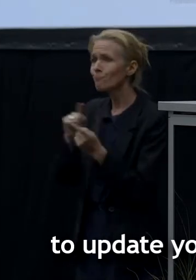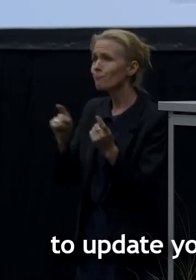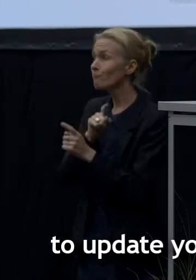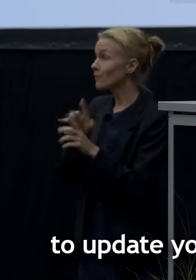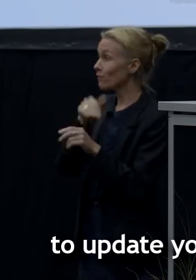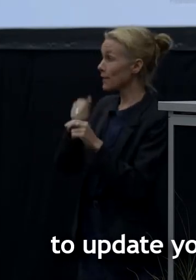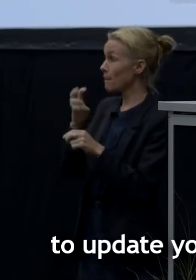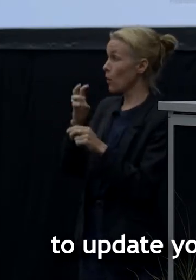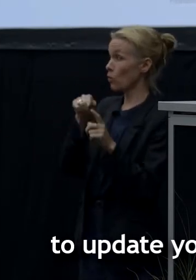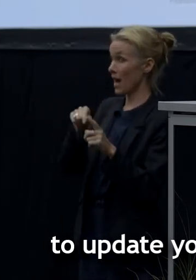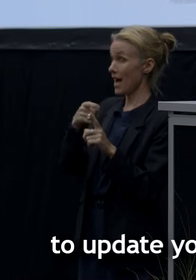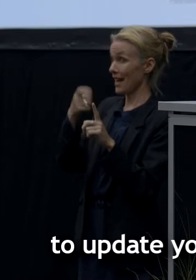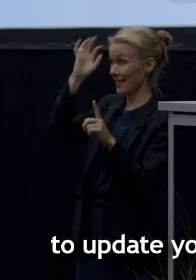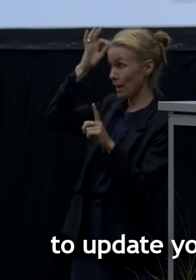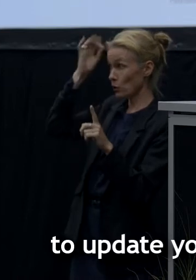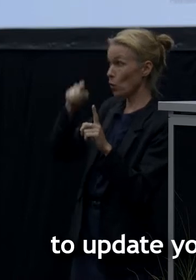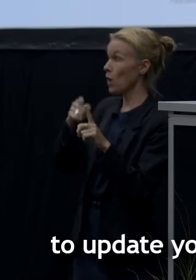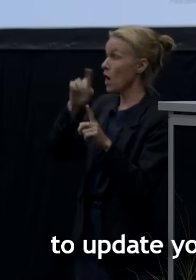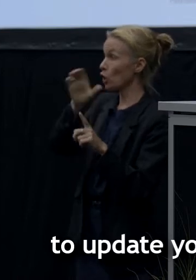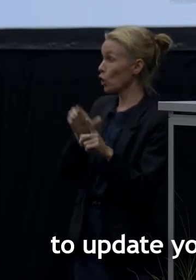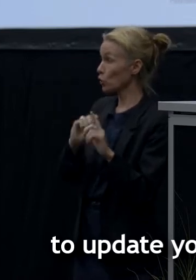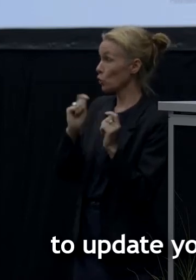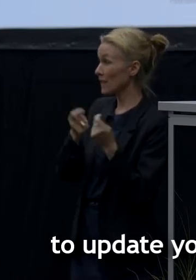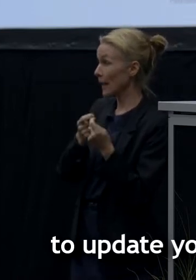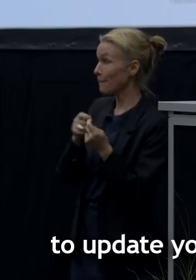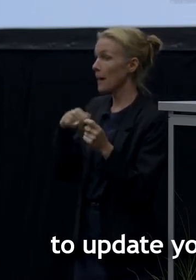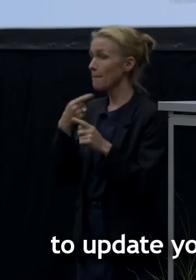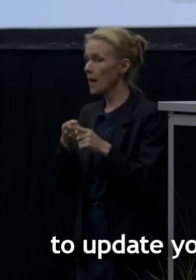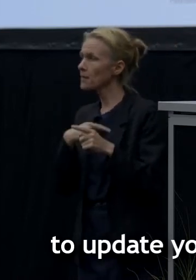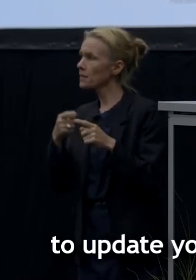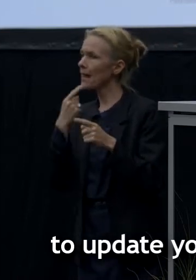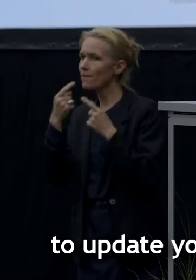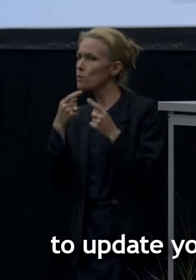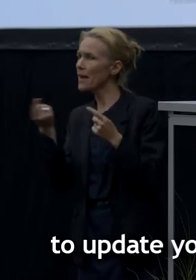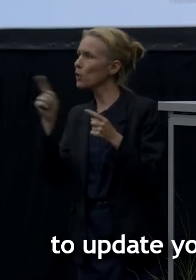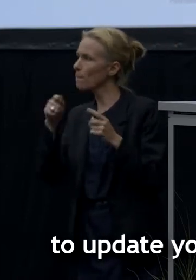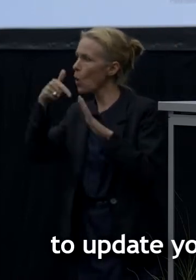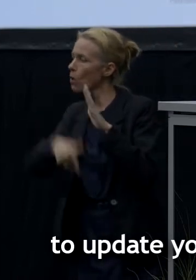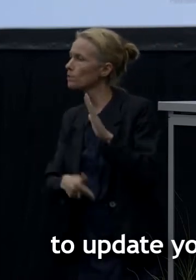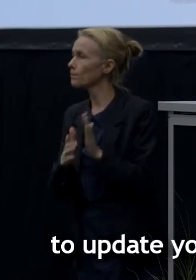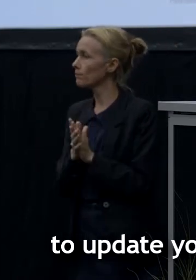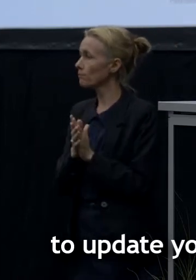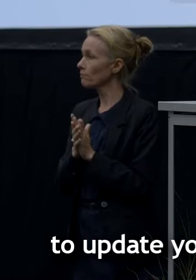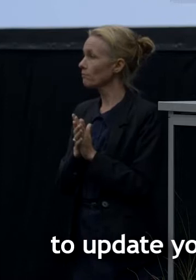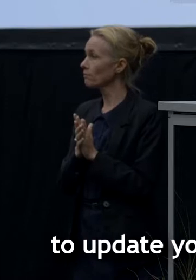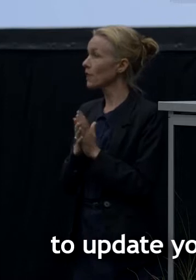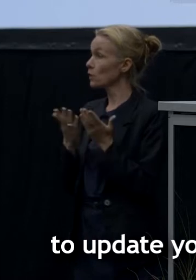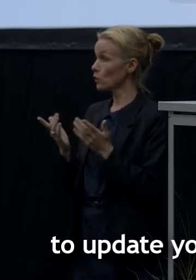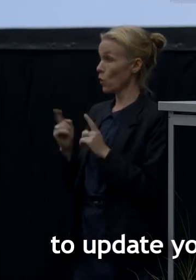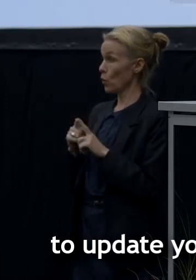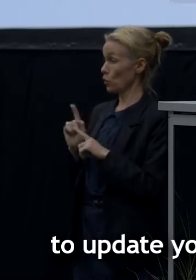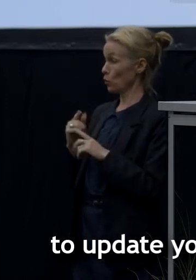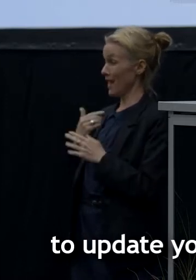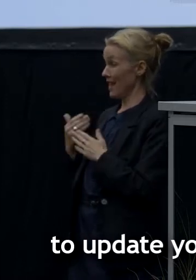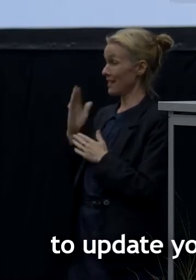and listen to the talk on the project in the council marquee to find out more. You'll also have an opportunity to hear more from some of our morning speakers.